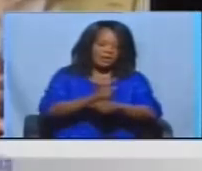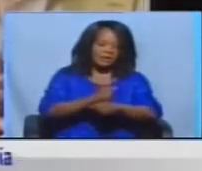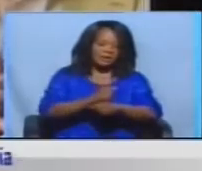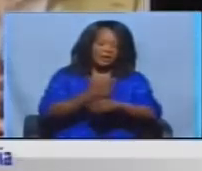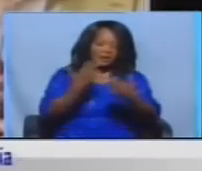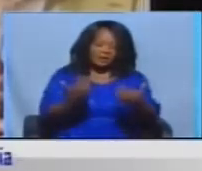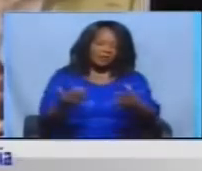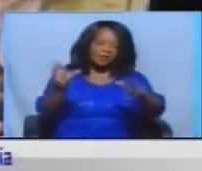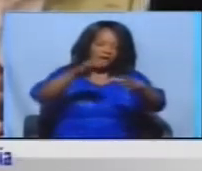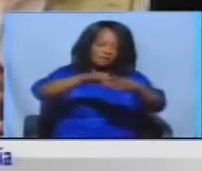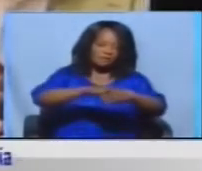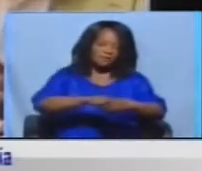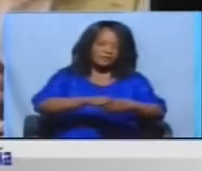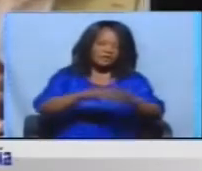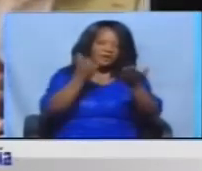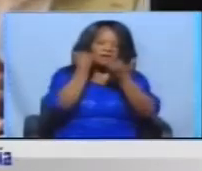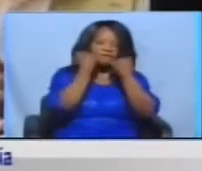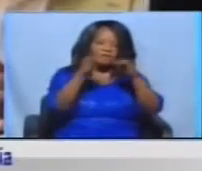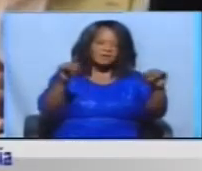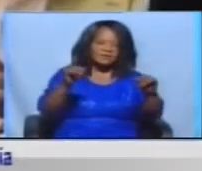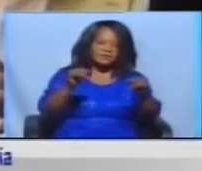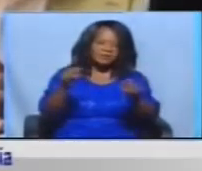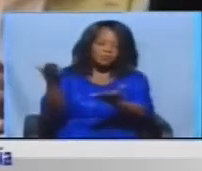him and take the message to the...